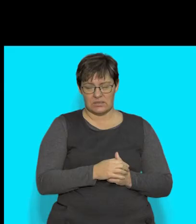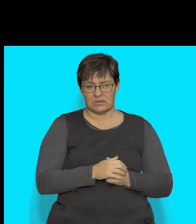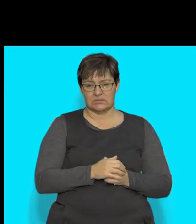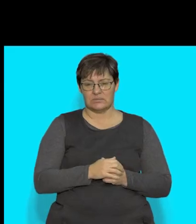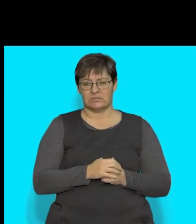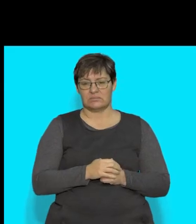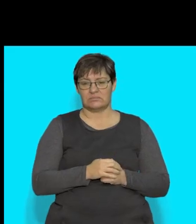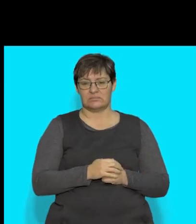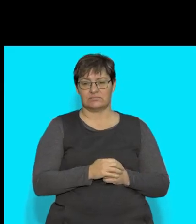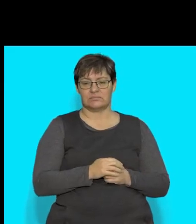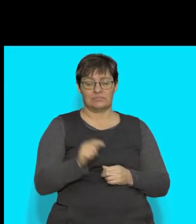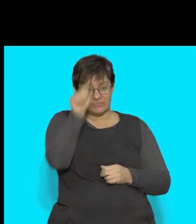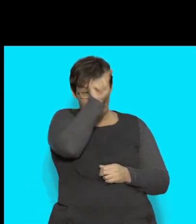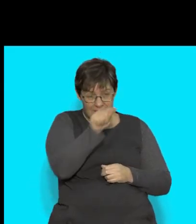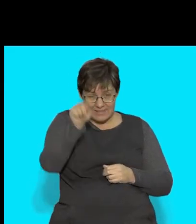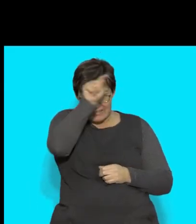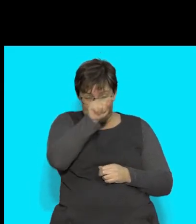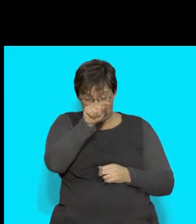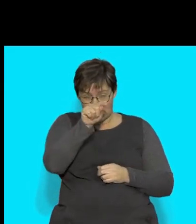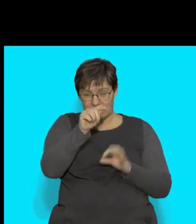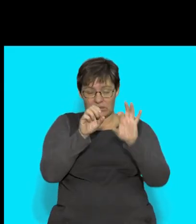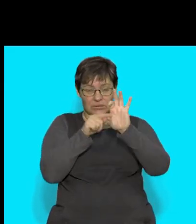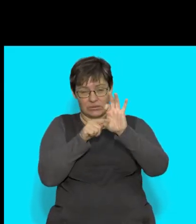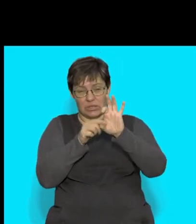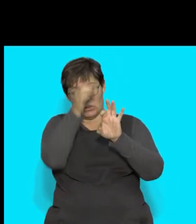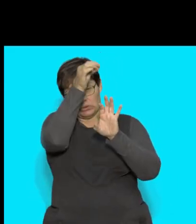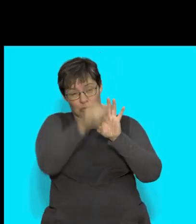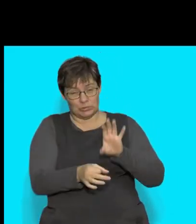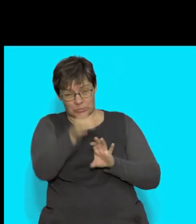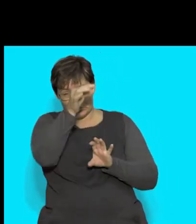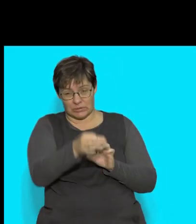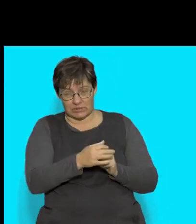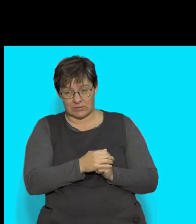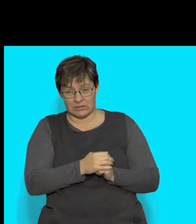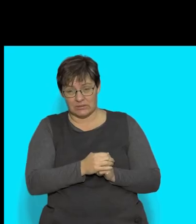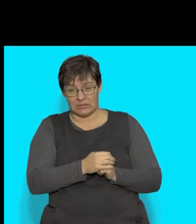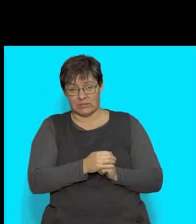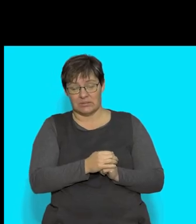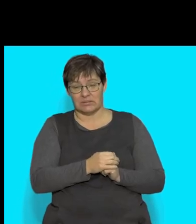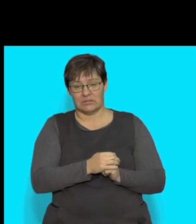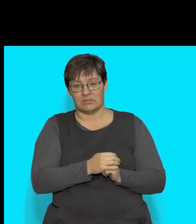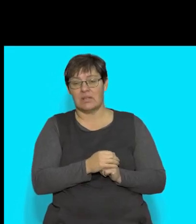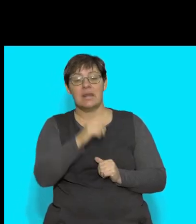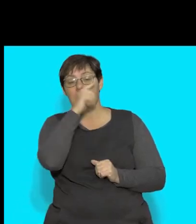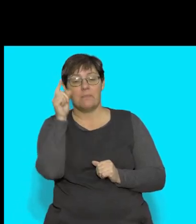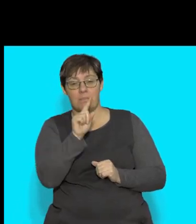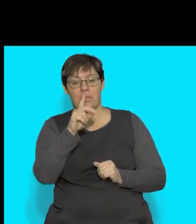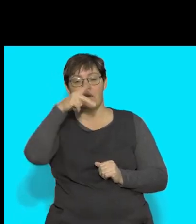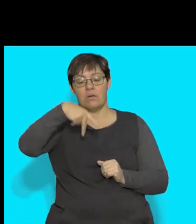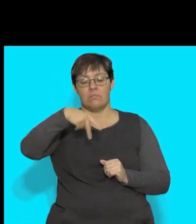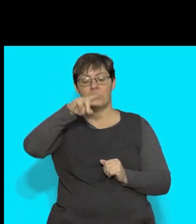this tubule that we are looking at is called the proximal convoluted